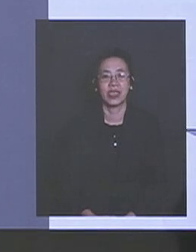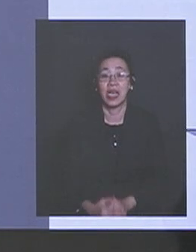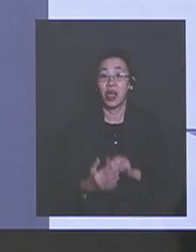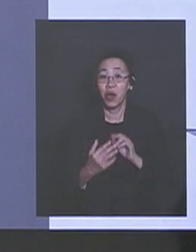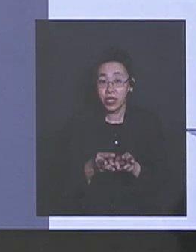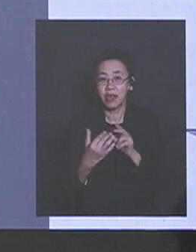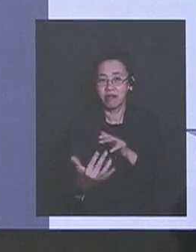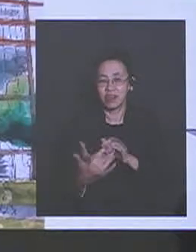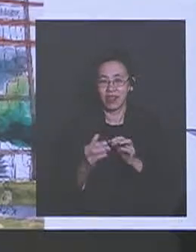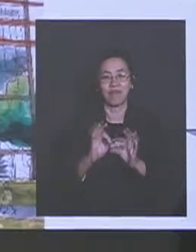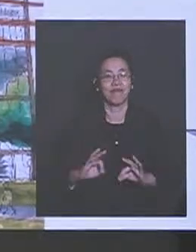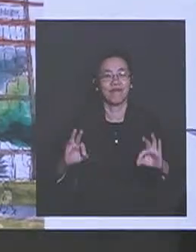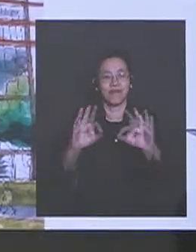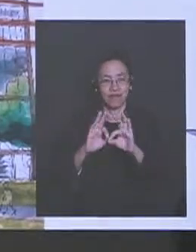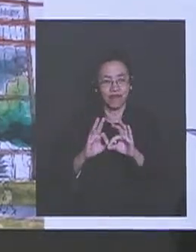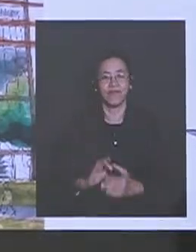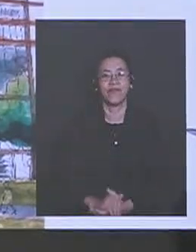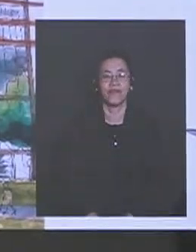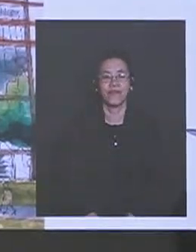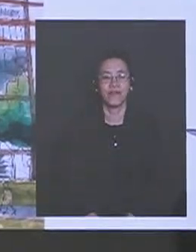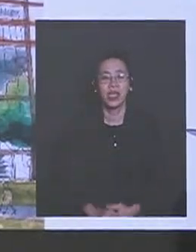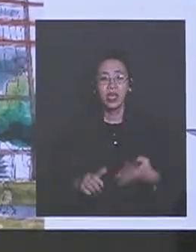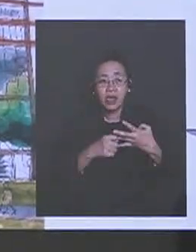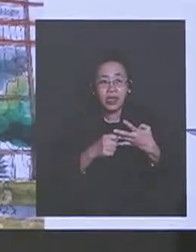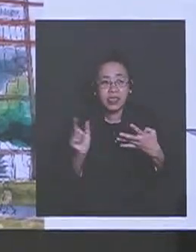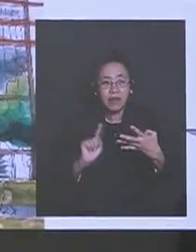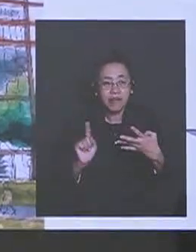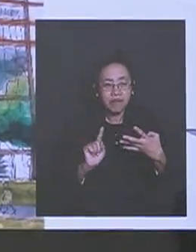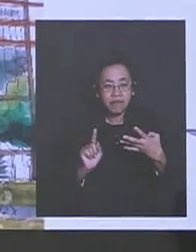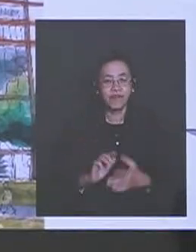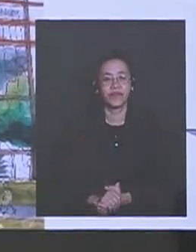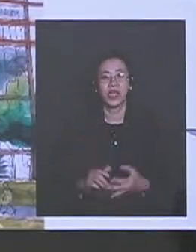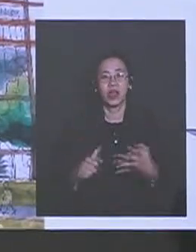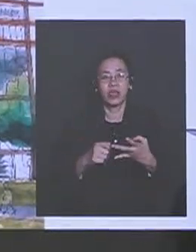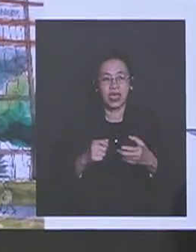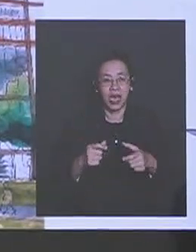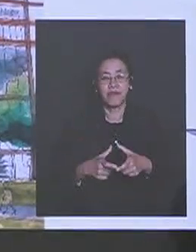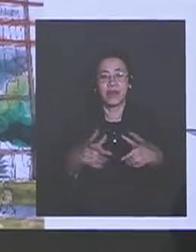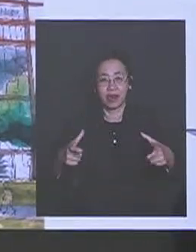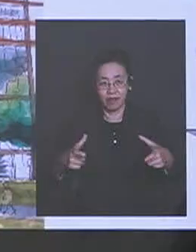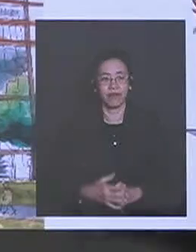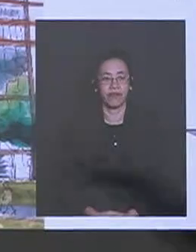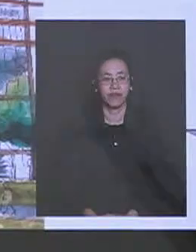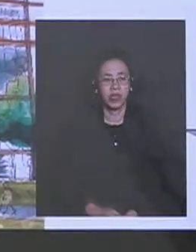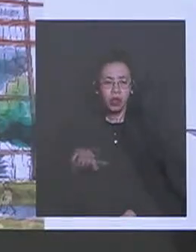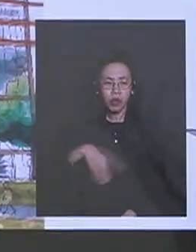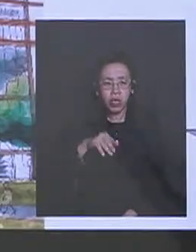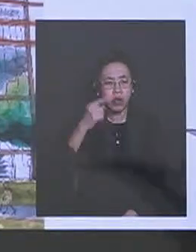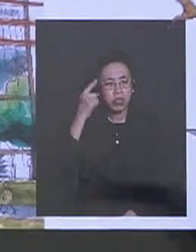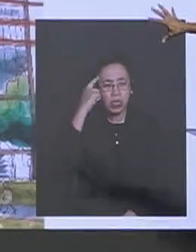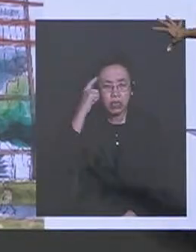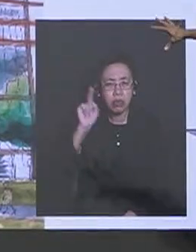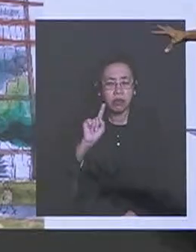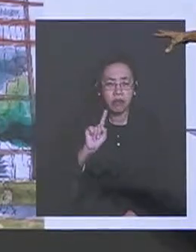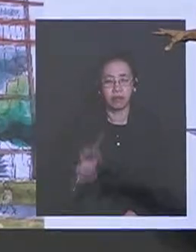then, scale, I think you mentioned this as well, is sort of thinking across scale. If you're going to look from the air,